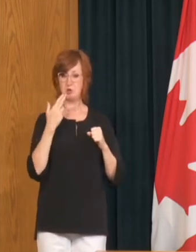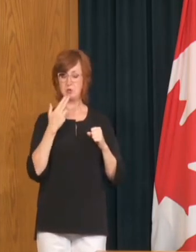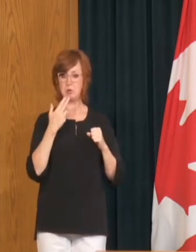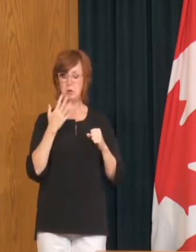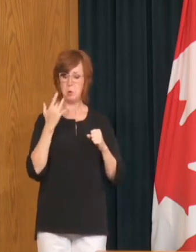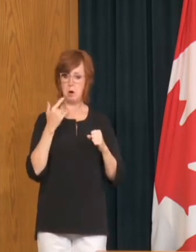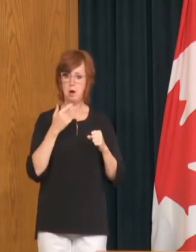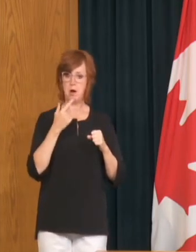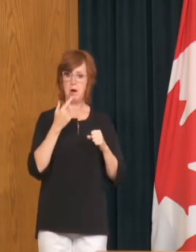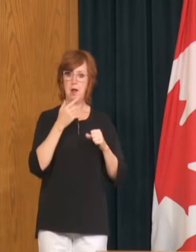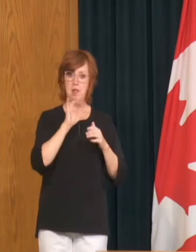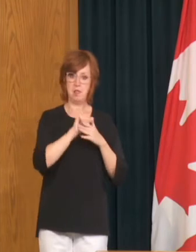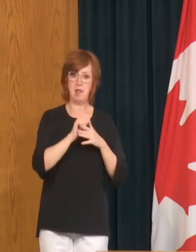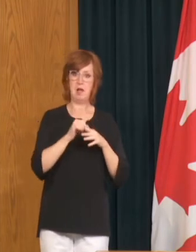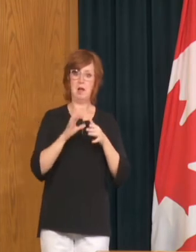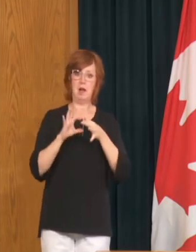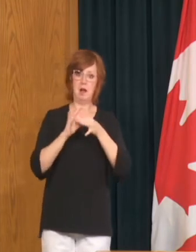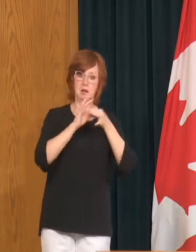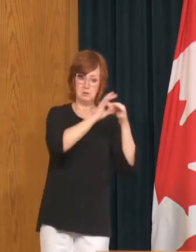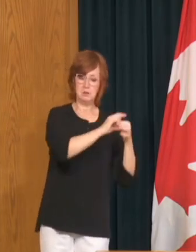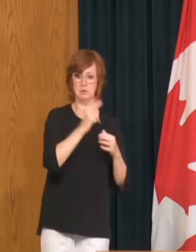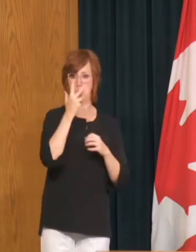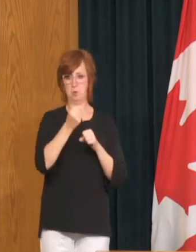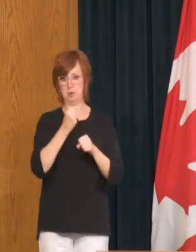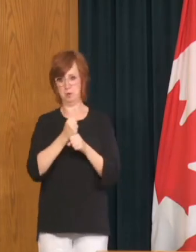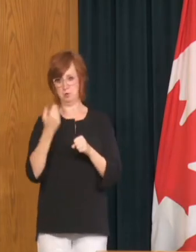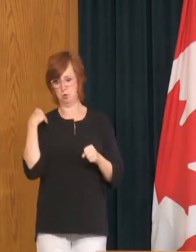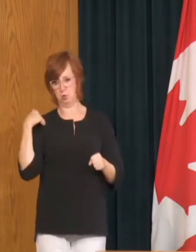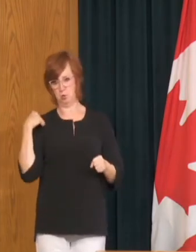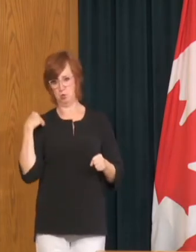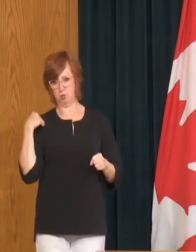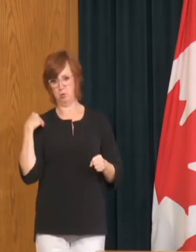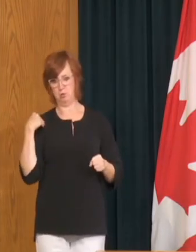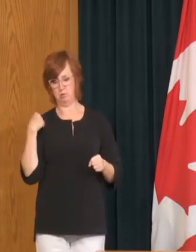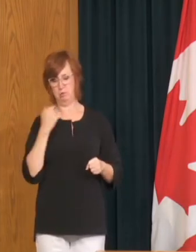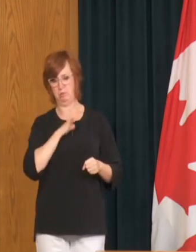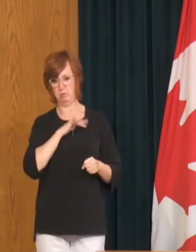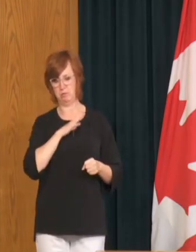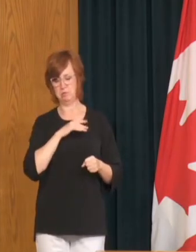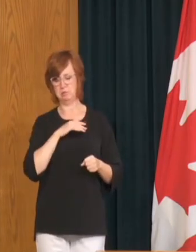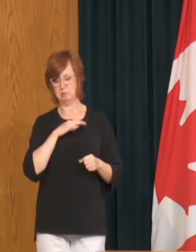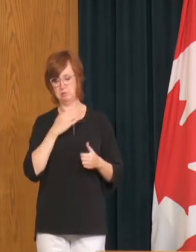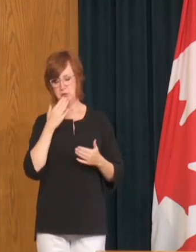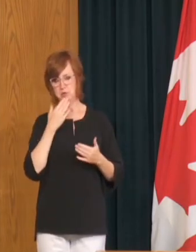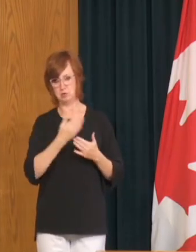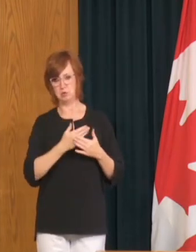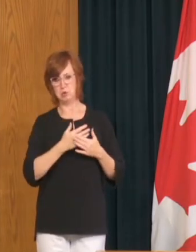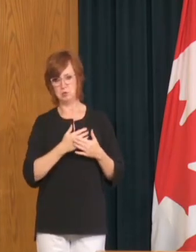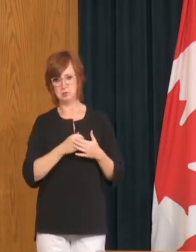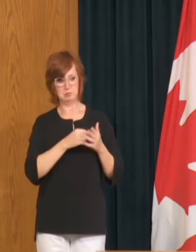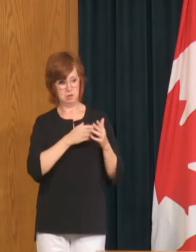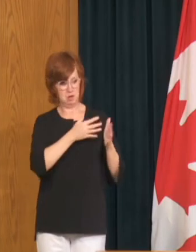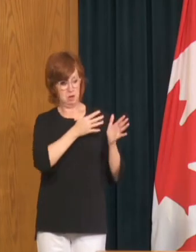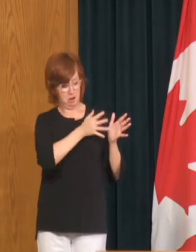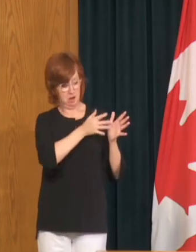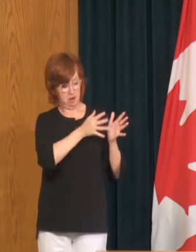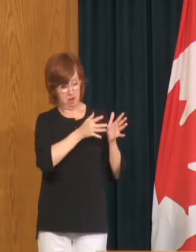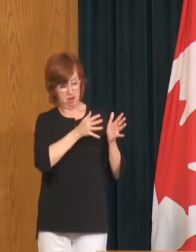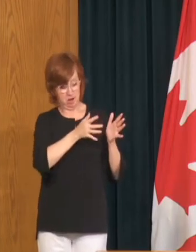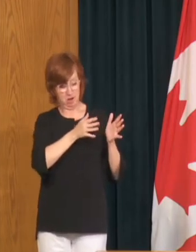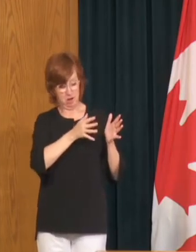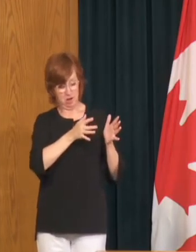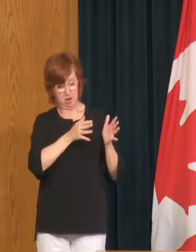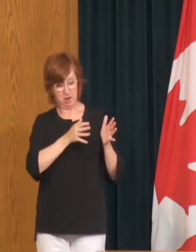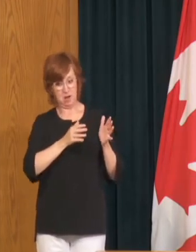in the nation. The deficit that we're experiencing is due to the same factors that virtually every